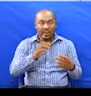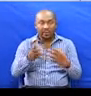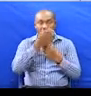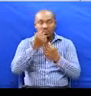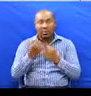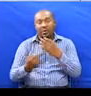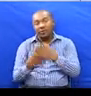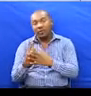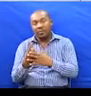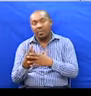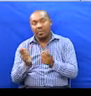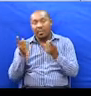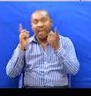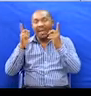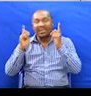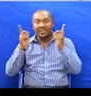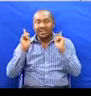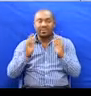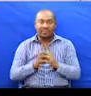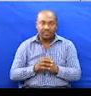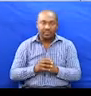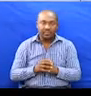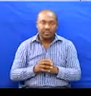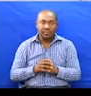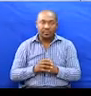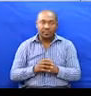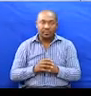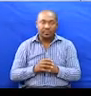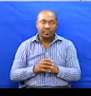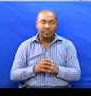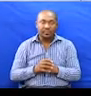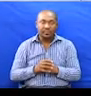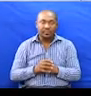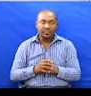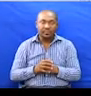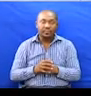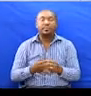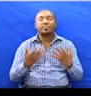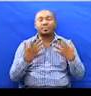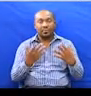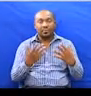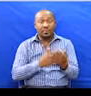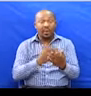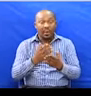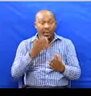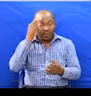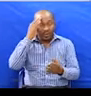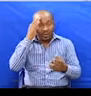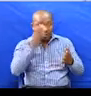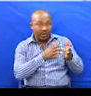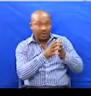are liquid at room what? Temperature. That is in our normal temperature. Now, after knowing the definition of